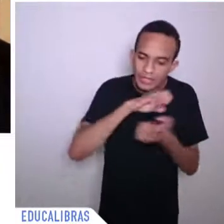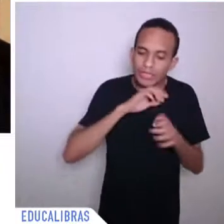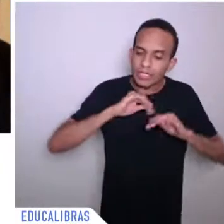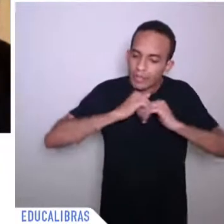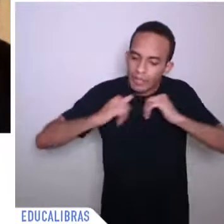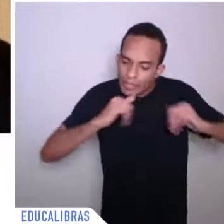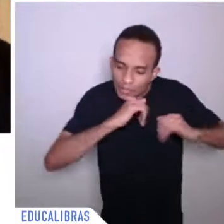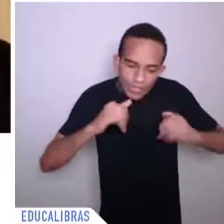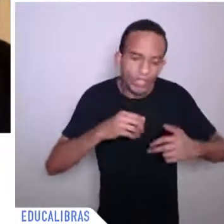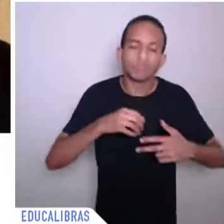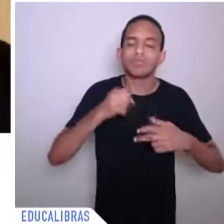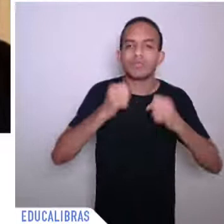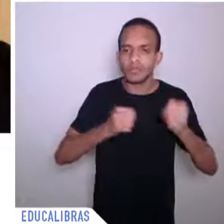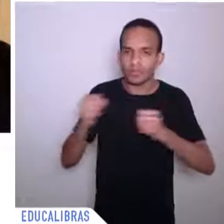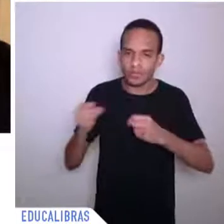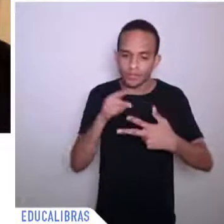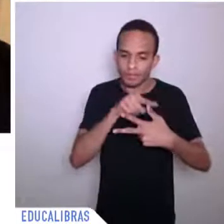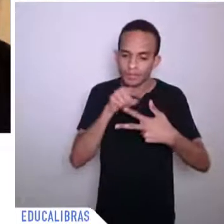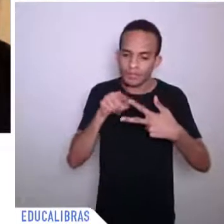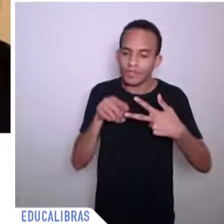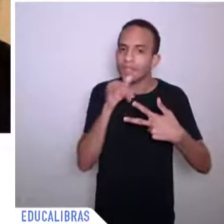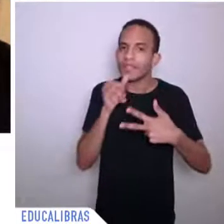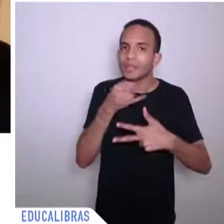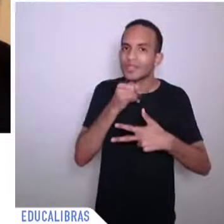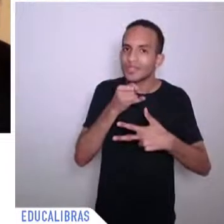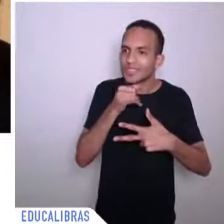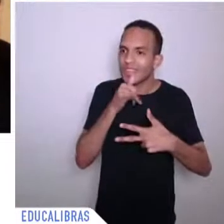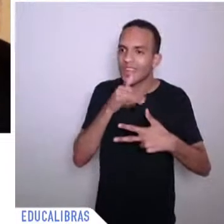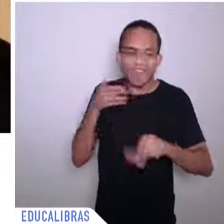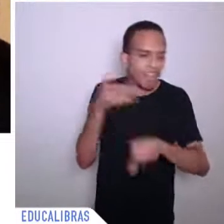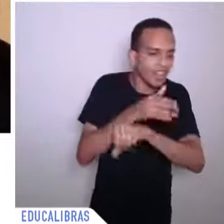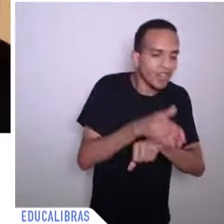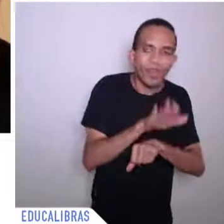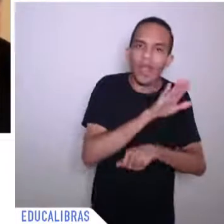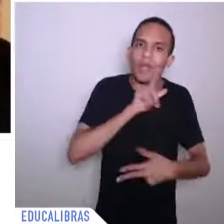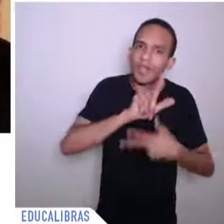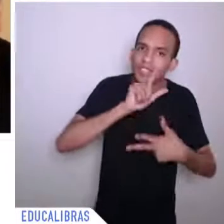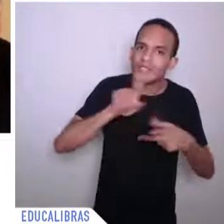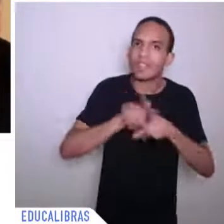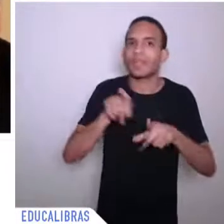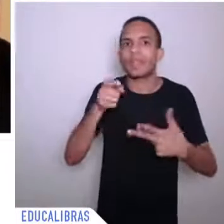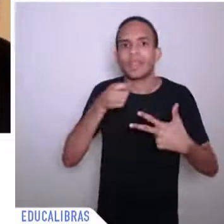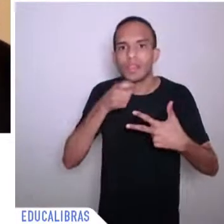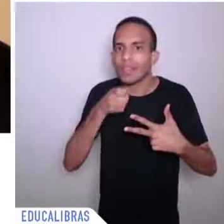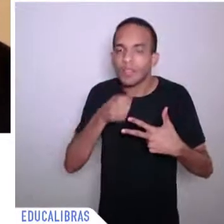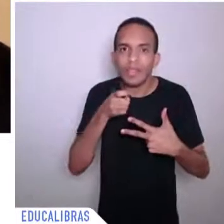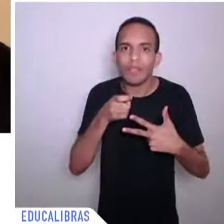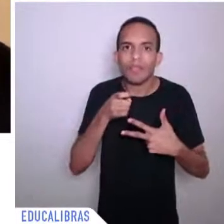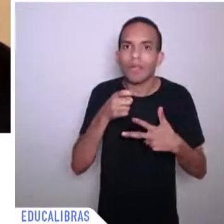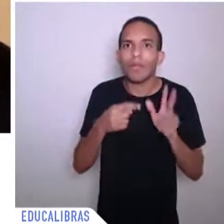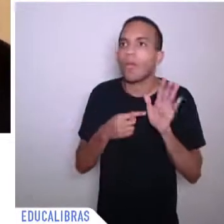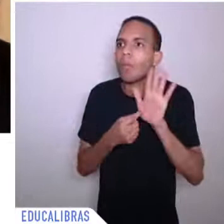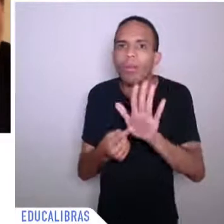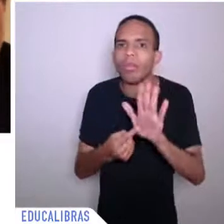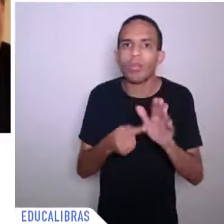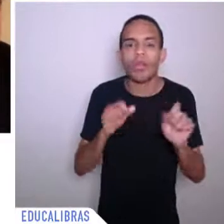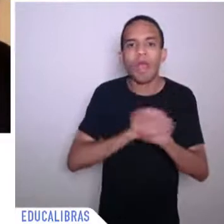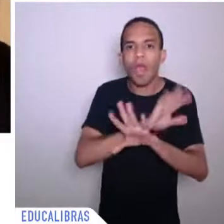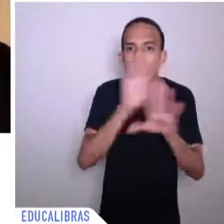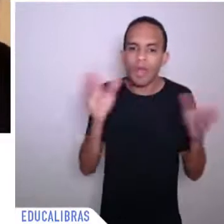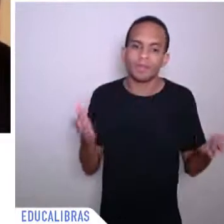full of material to work. We see all branches invading